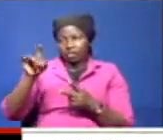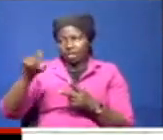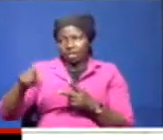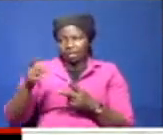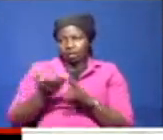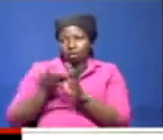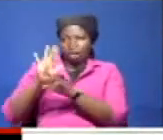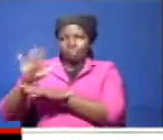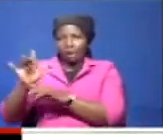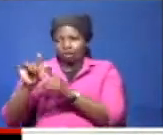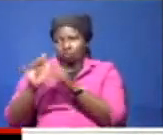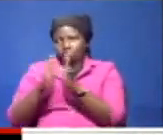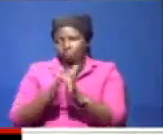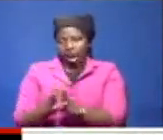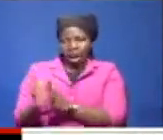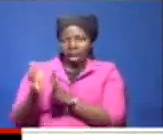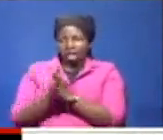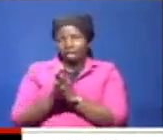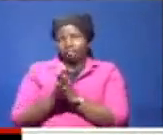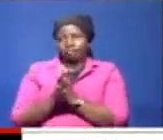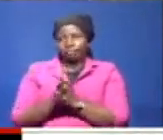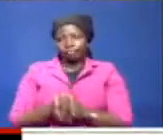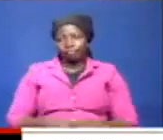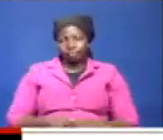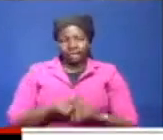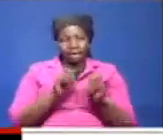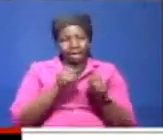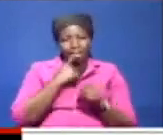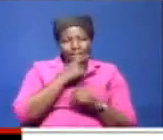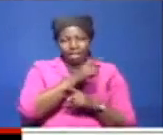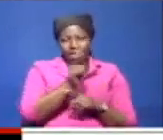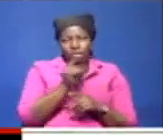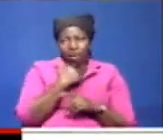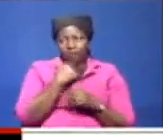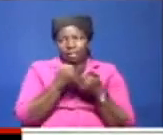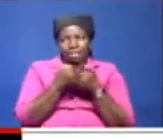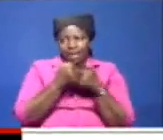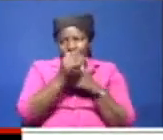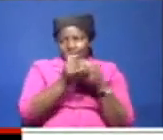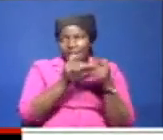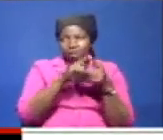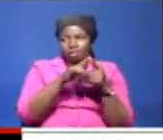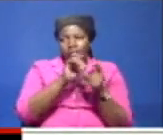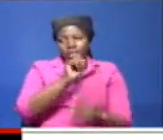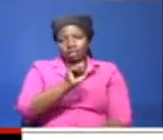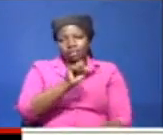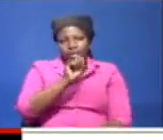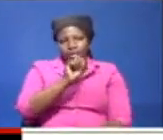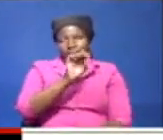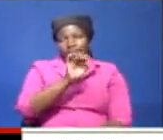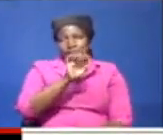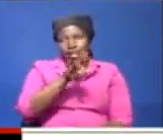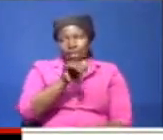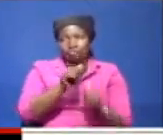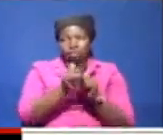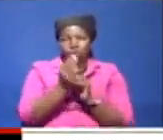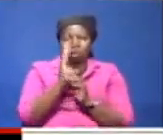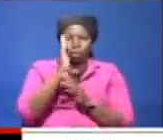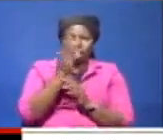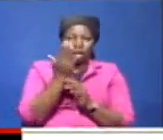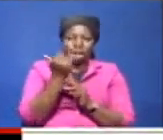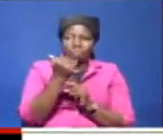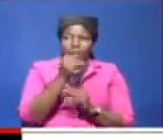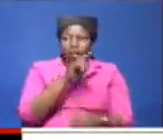Rally Estonia is coming, and then there is a challenge close to the safari that's going to come, and that is Rally Greece.